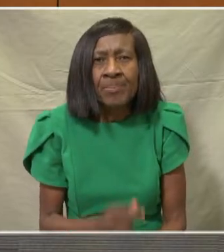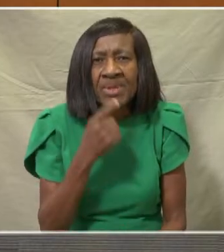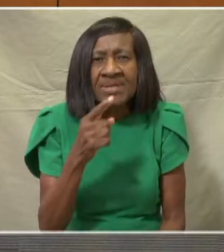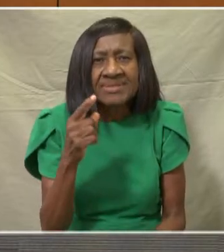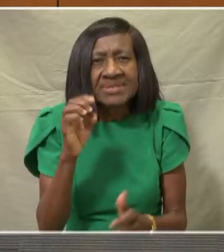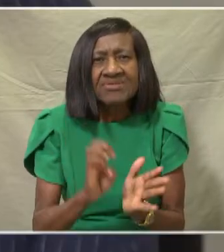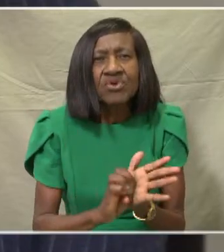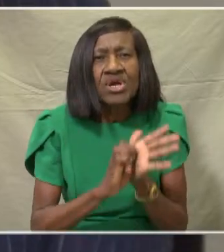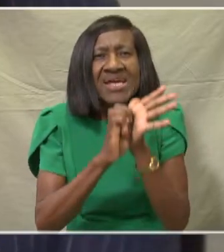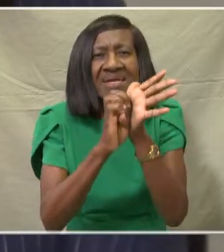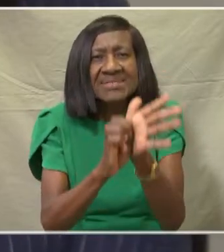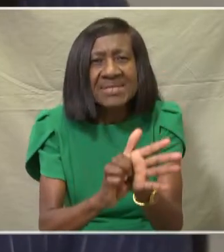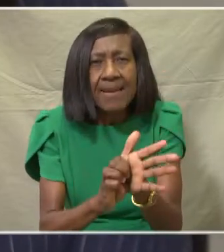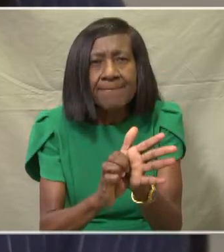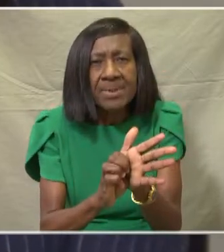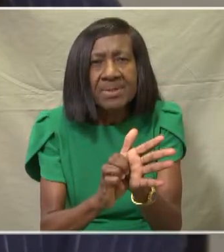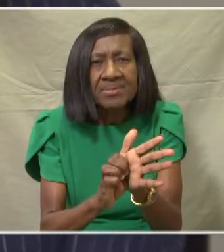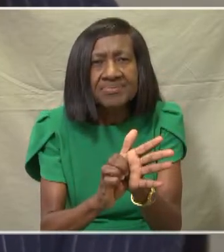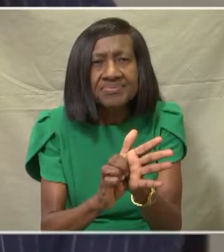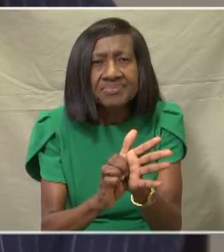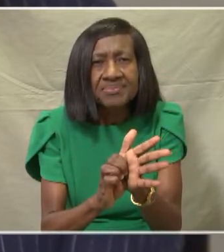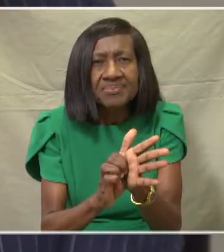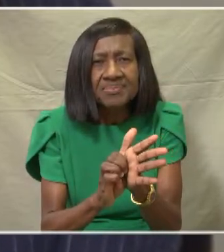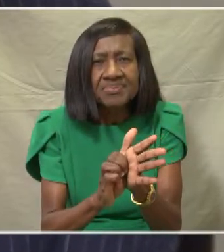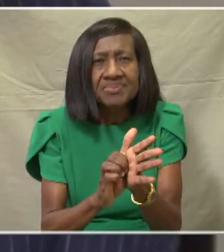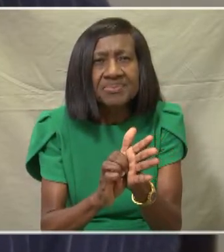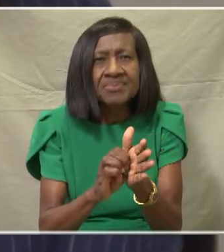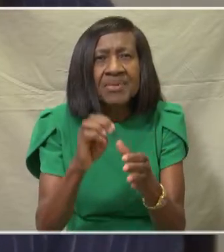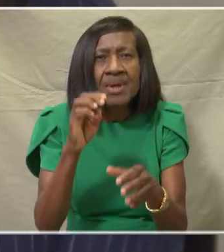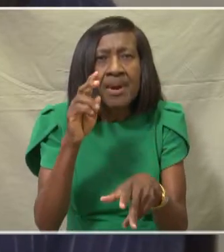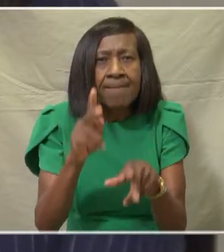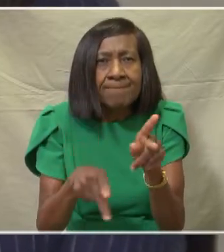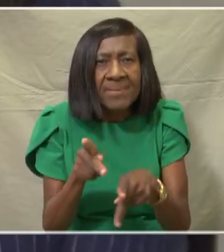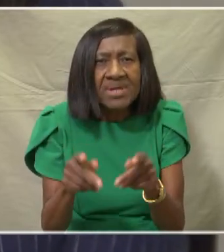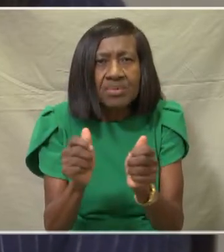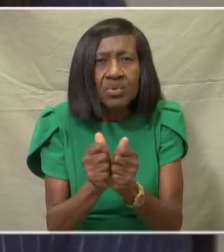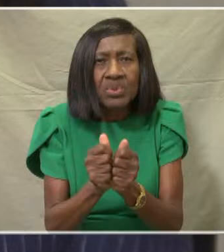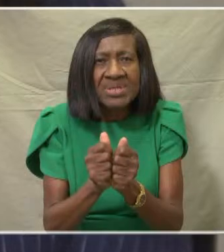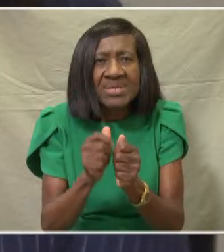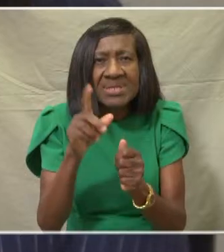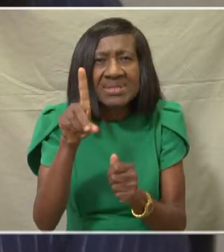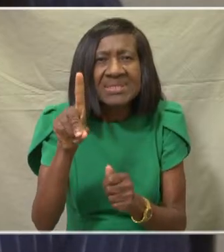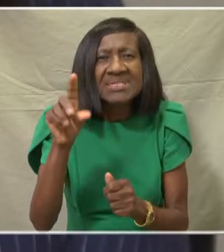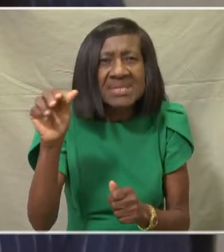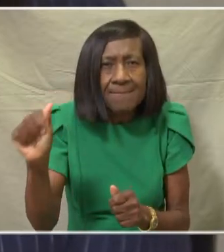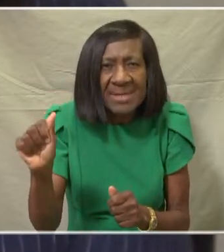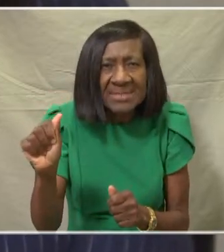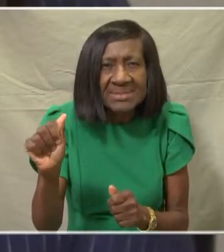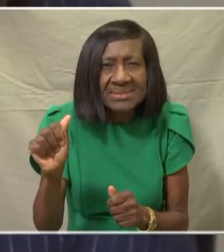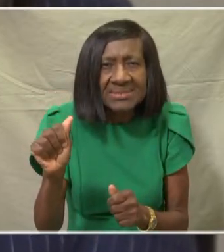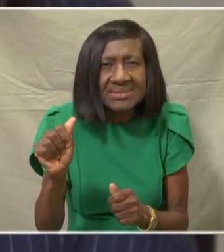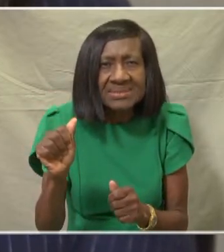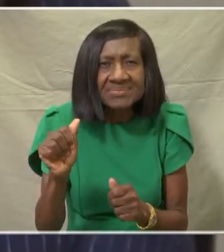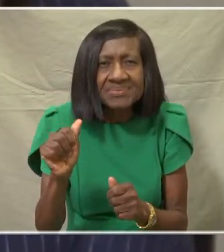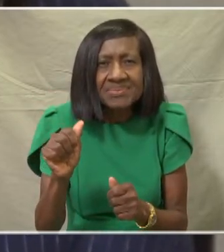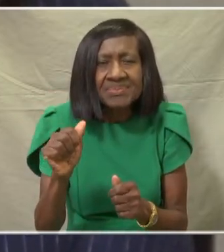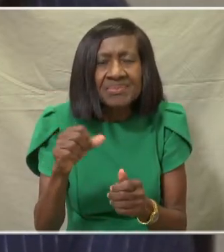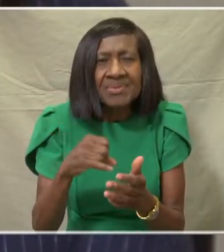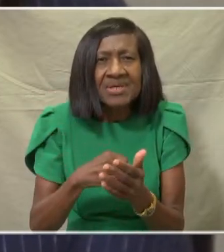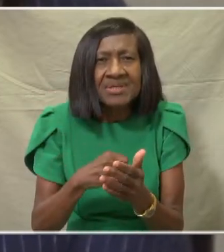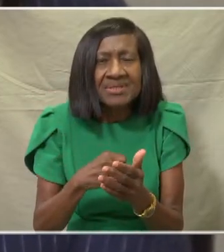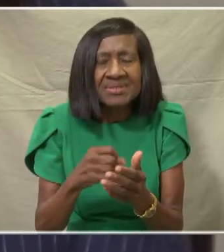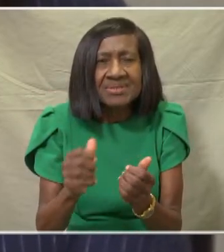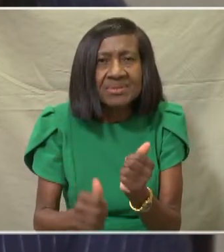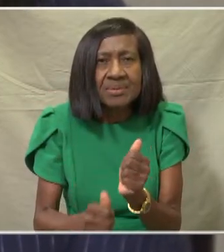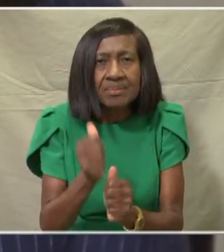example, might be around the area of persons with disabilities. For example, it's the most recent human rights convention,